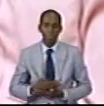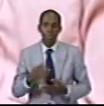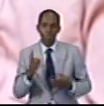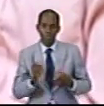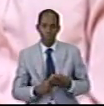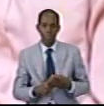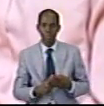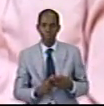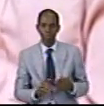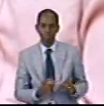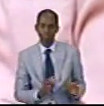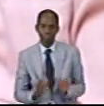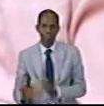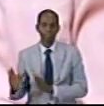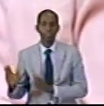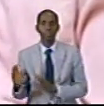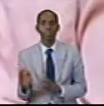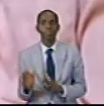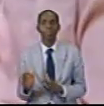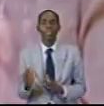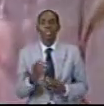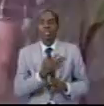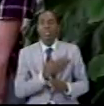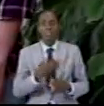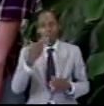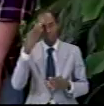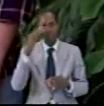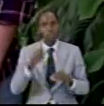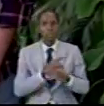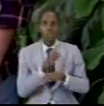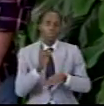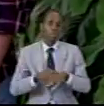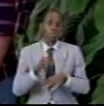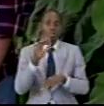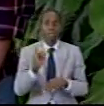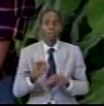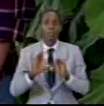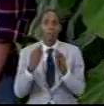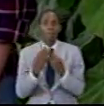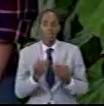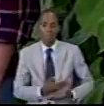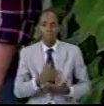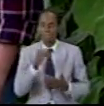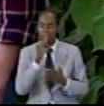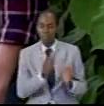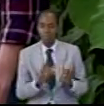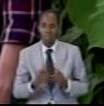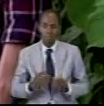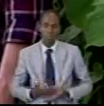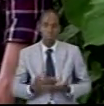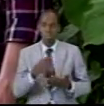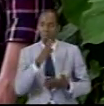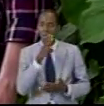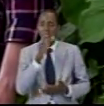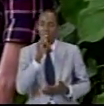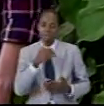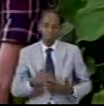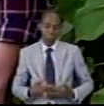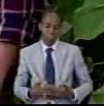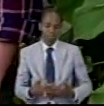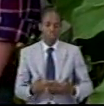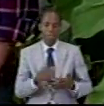the parents adjusting. But in a normal family, a baby is about to be born. The mother is pregnant and they're counting